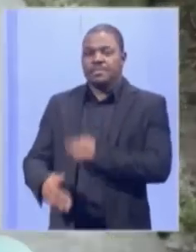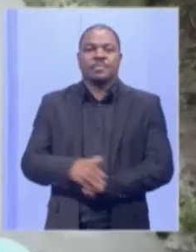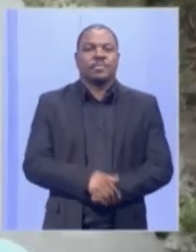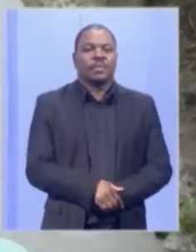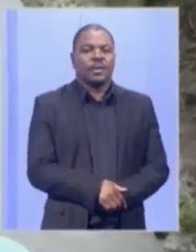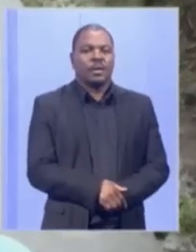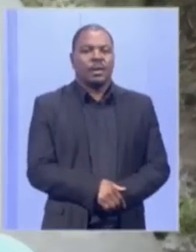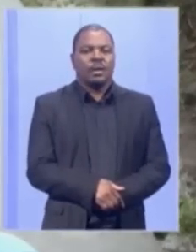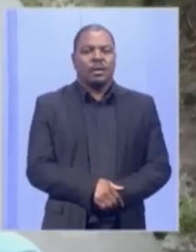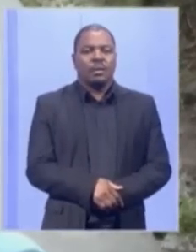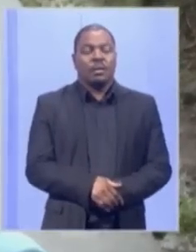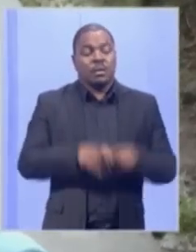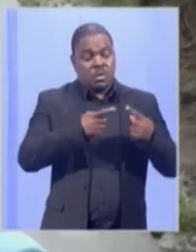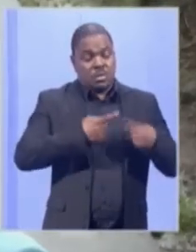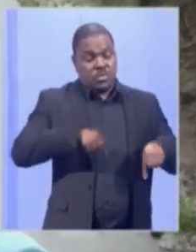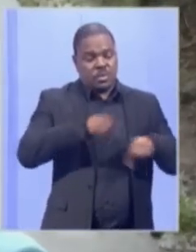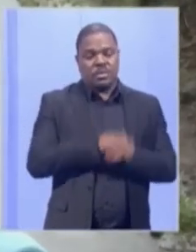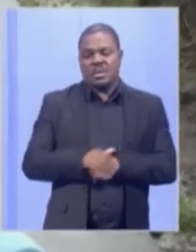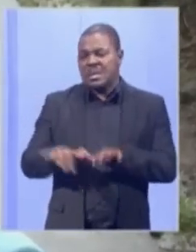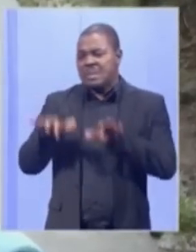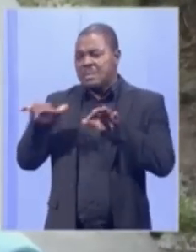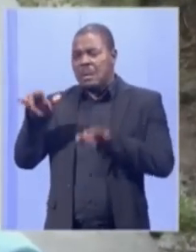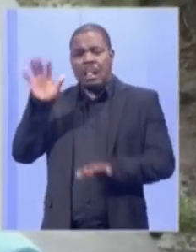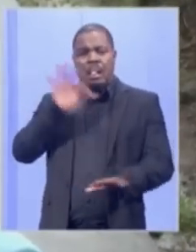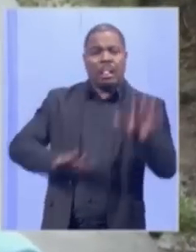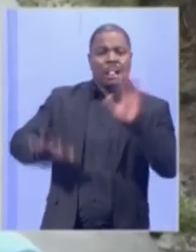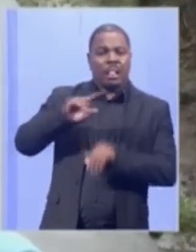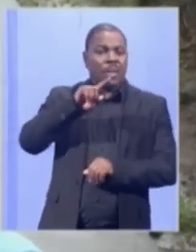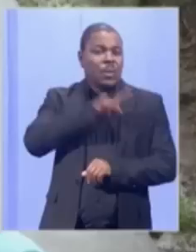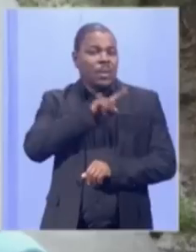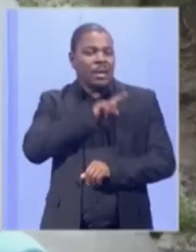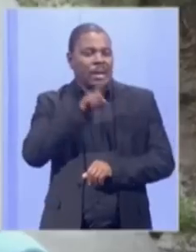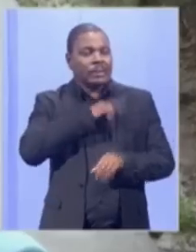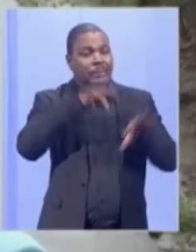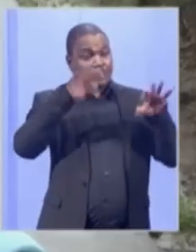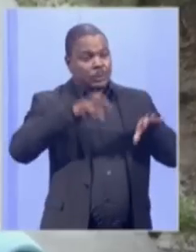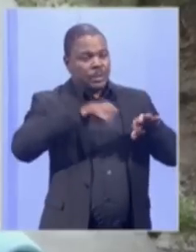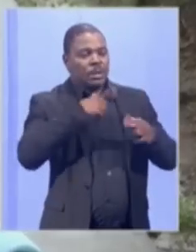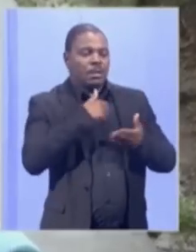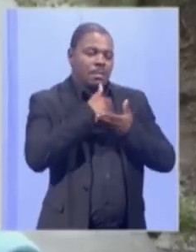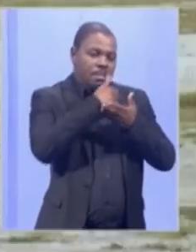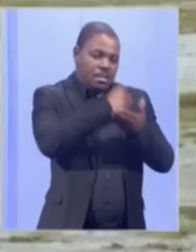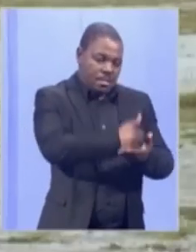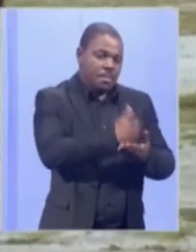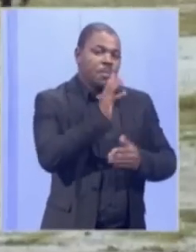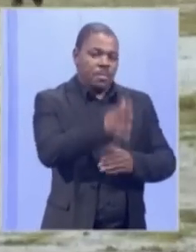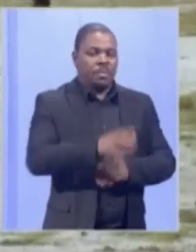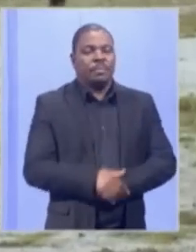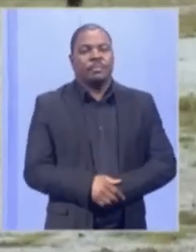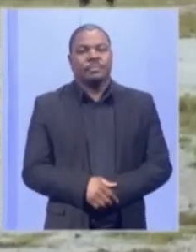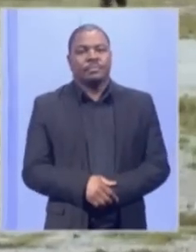Re tlo phalla batho ba loreng ba ile affected ka humanitarian relief re bona hore na re ba thusa jwang.